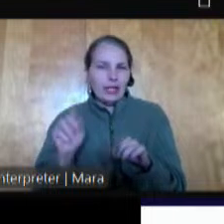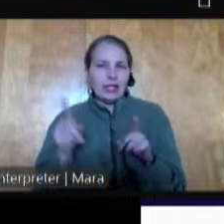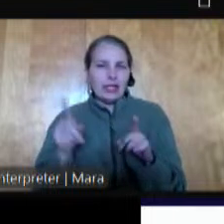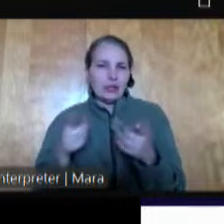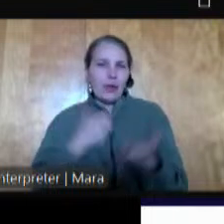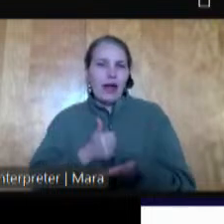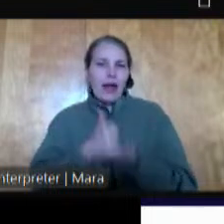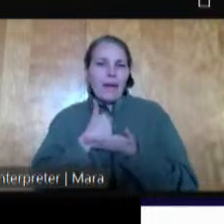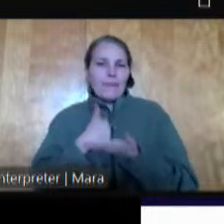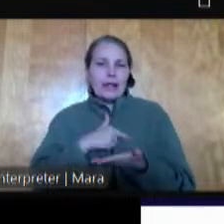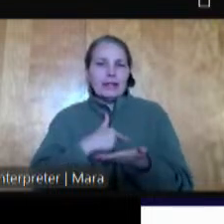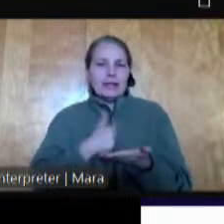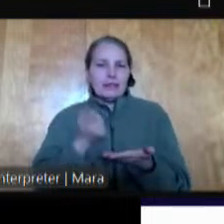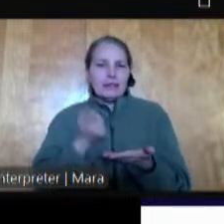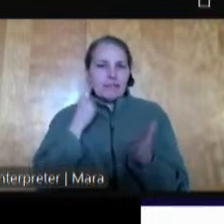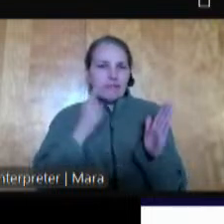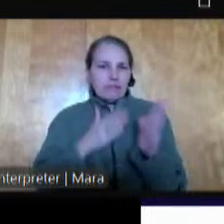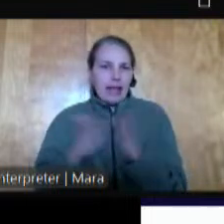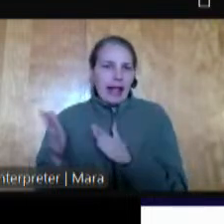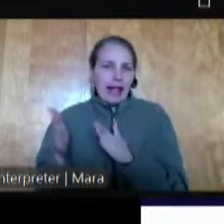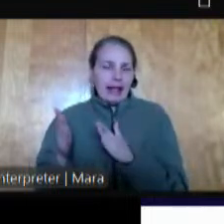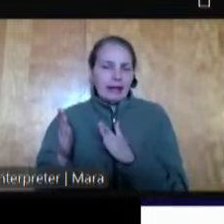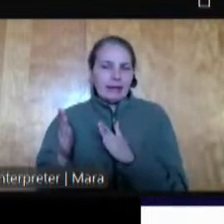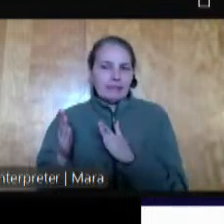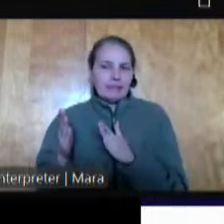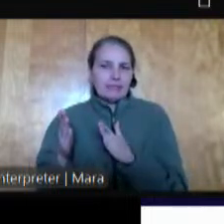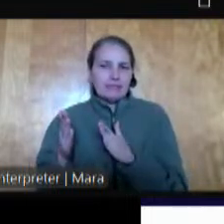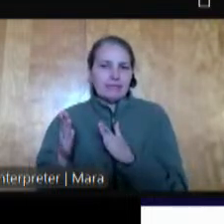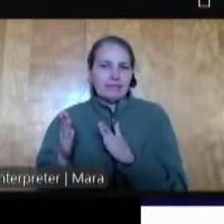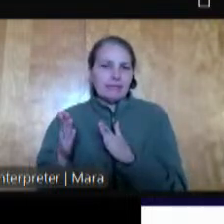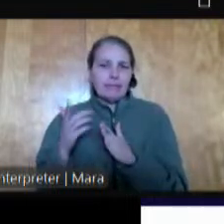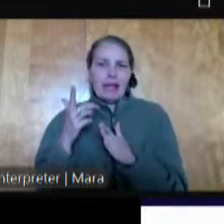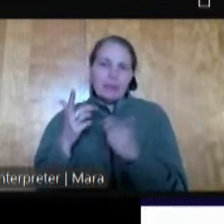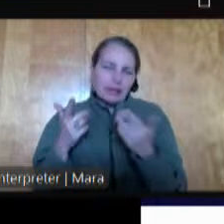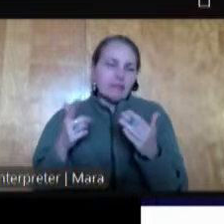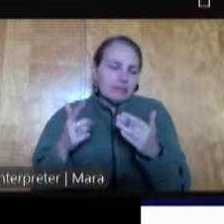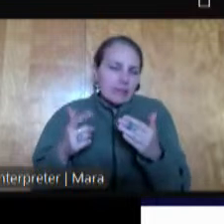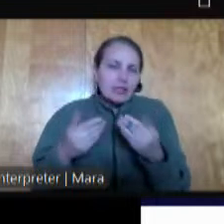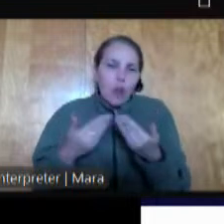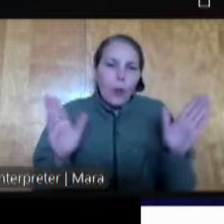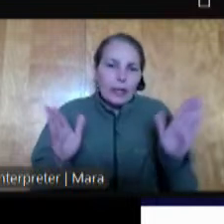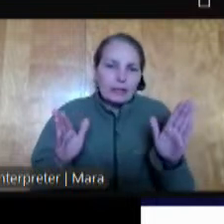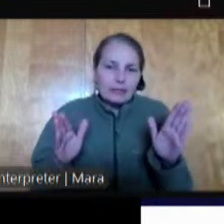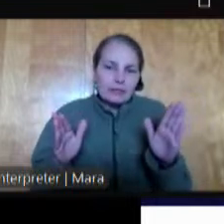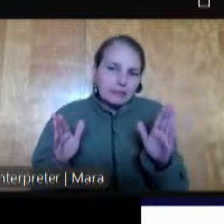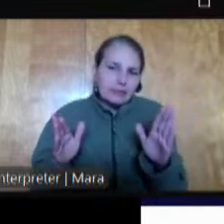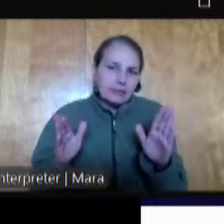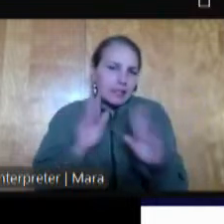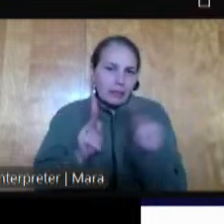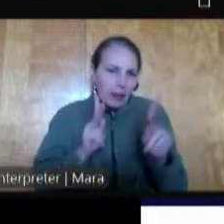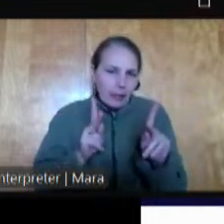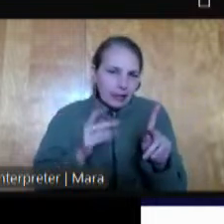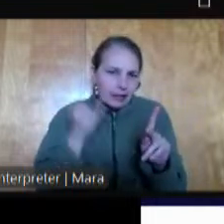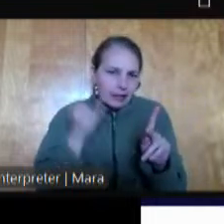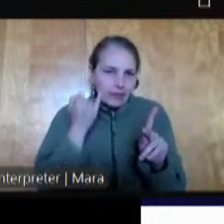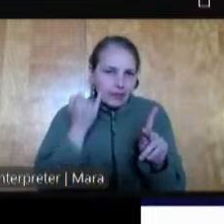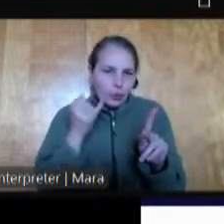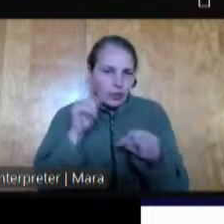your participation. I know that it's a session open to the public, so if you can't register, that's okay. Feel free to just show